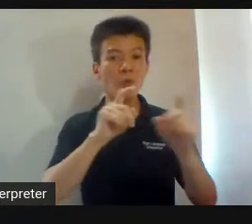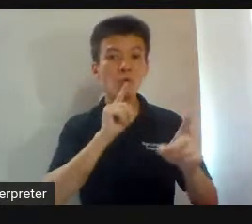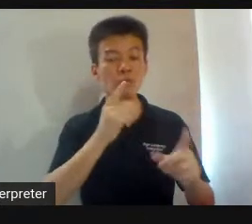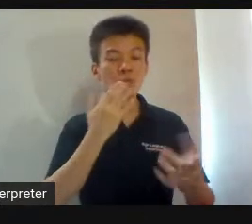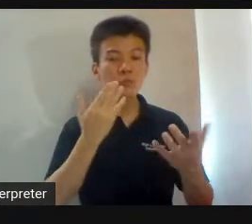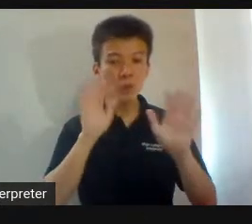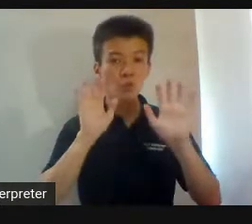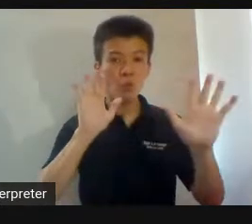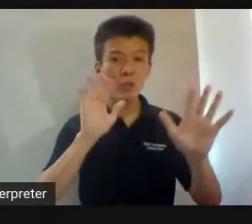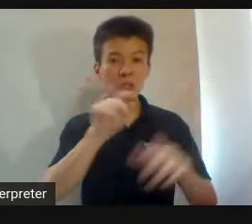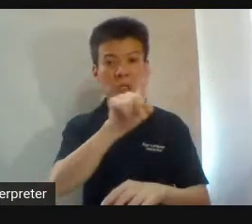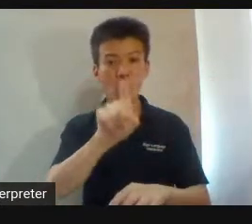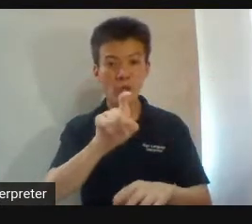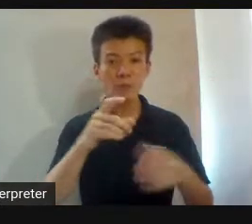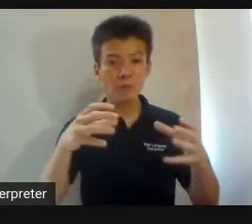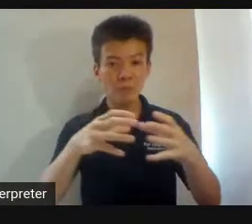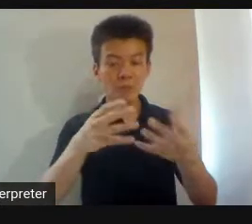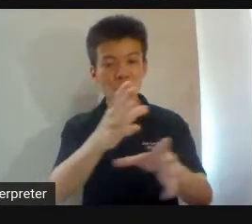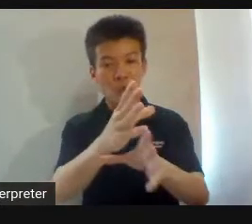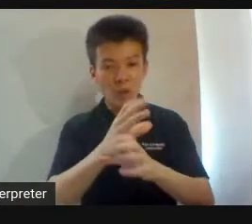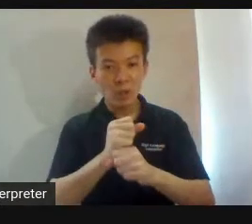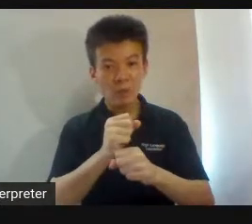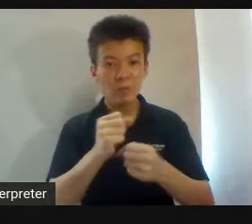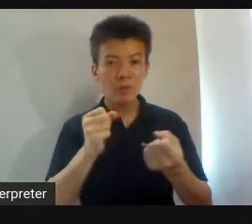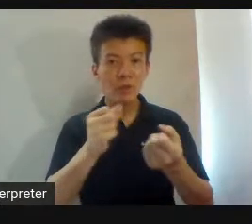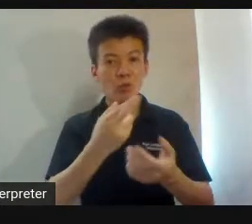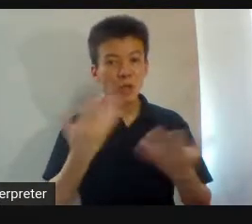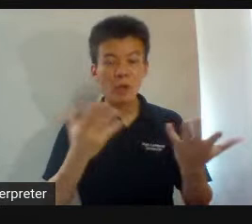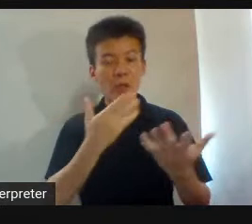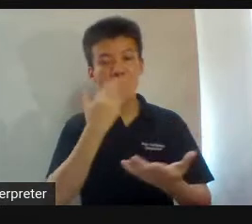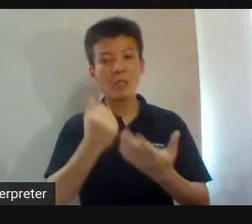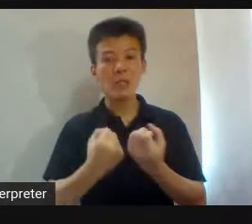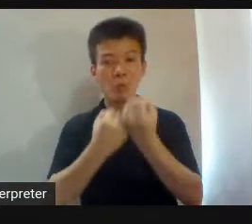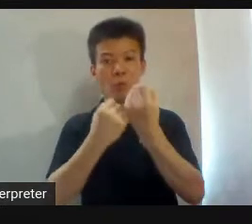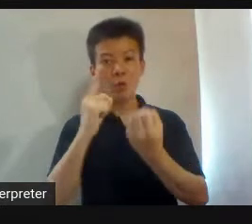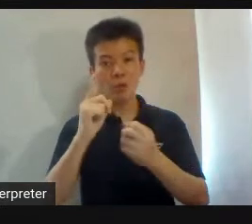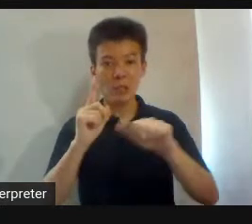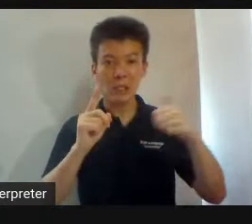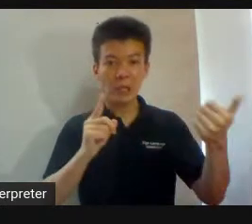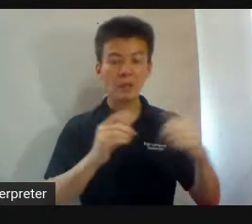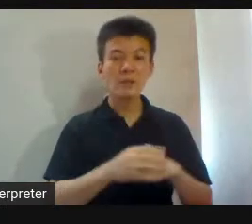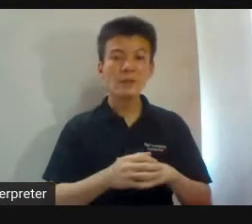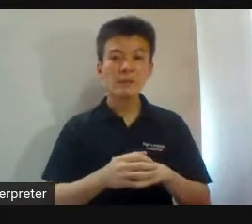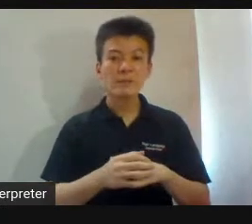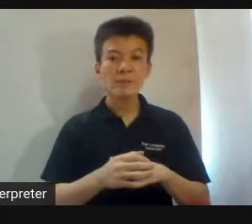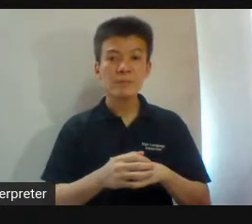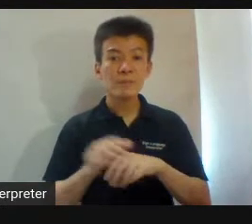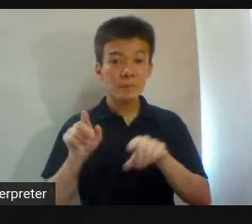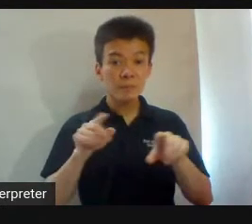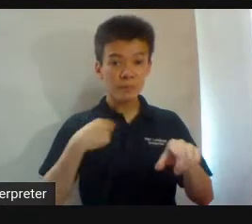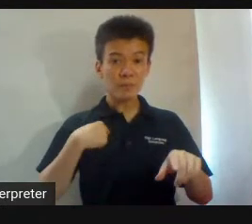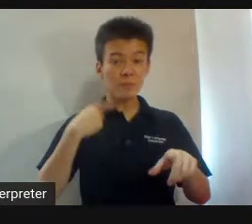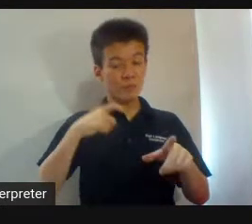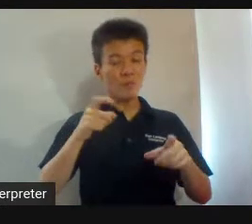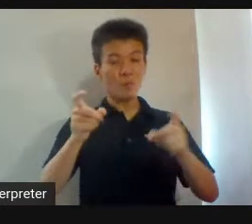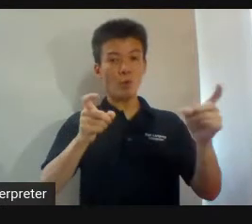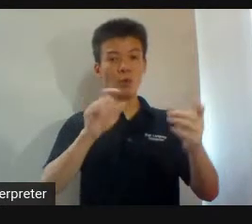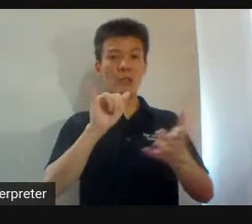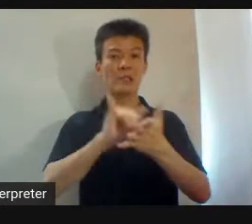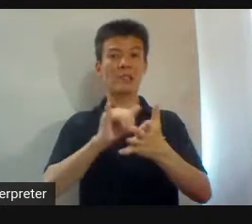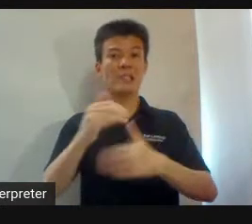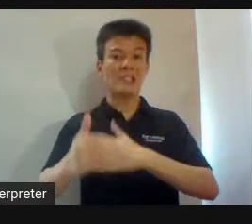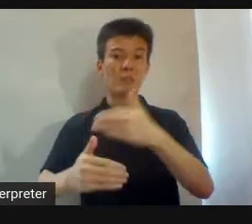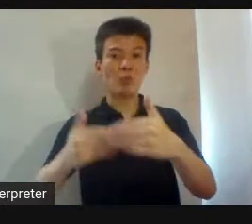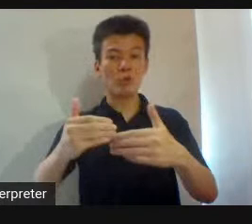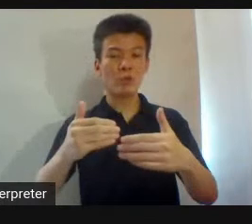great questions to gather the resources of how to better support each other. And as a, I had to moderate that process as well.